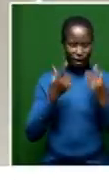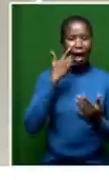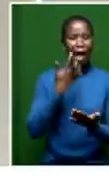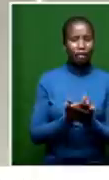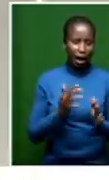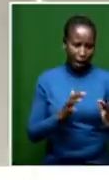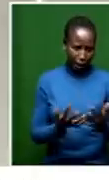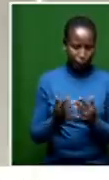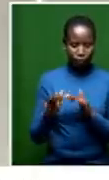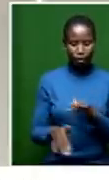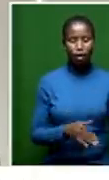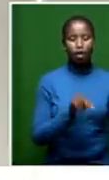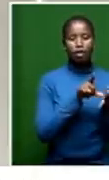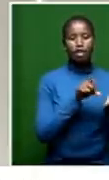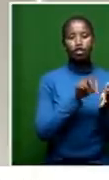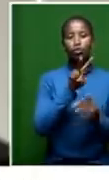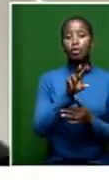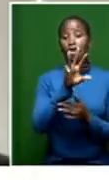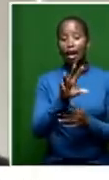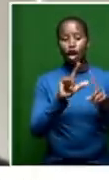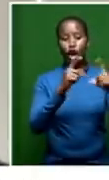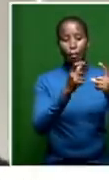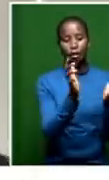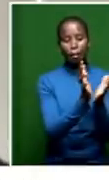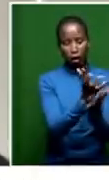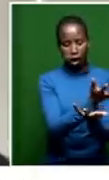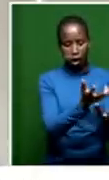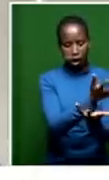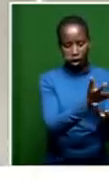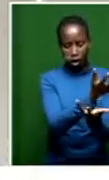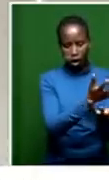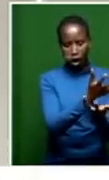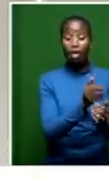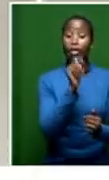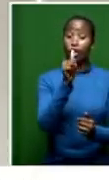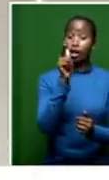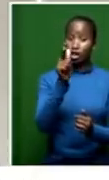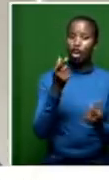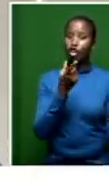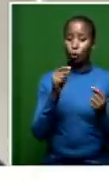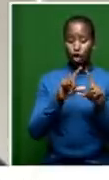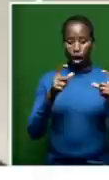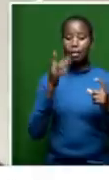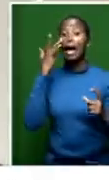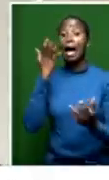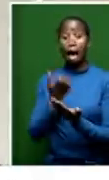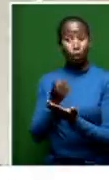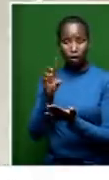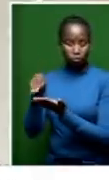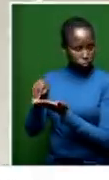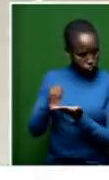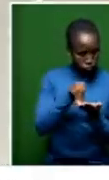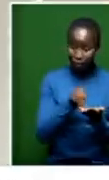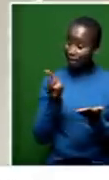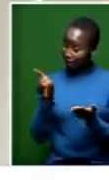the 29th, we're meeting again as a committee. And then we get into placing evidence in front of the committee that we'll share with her